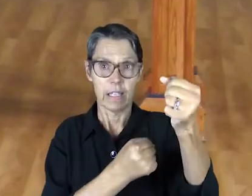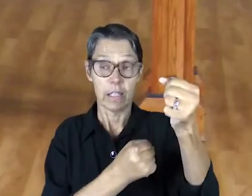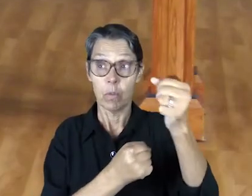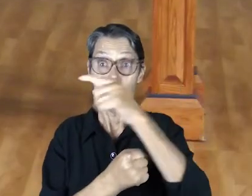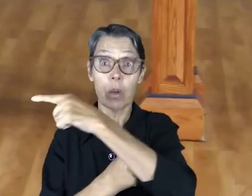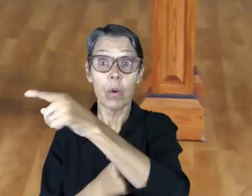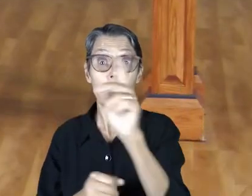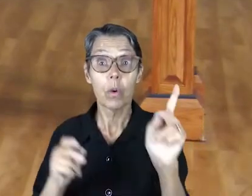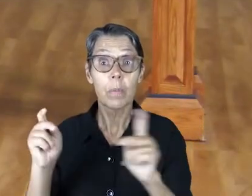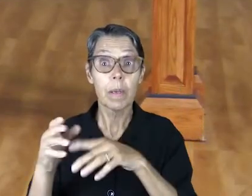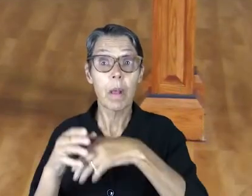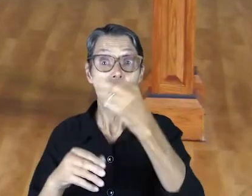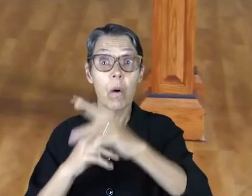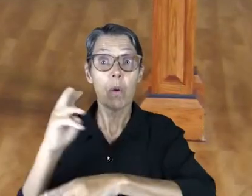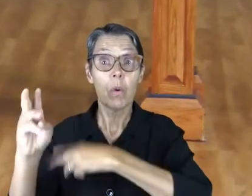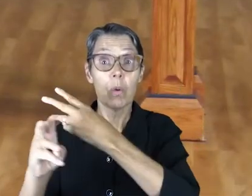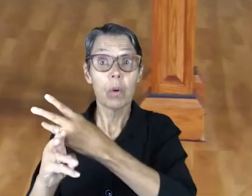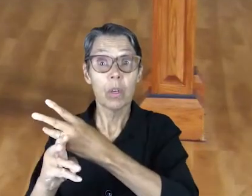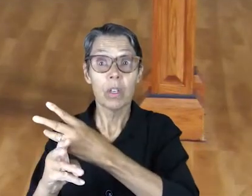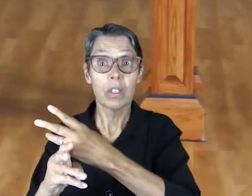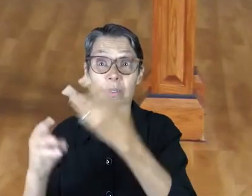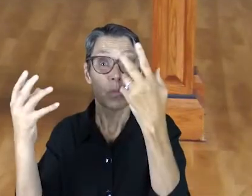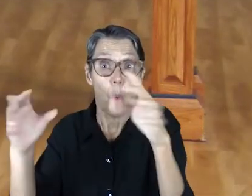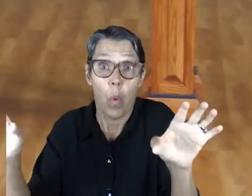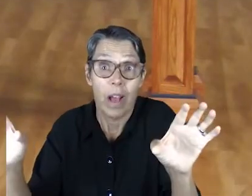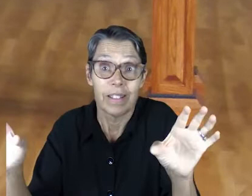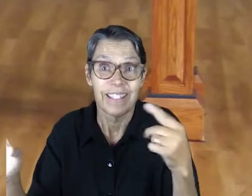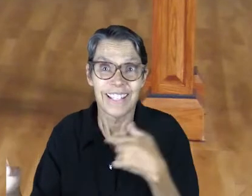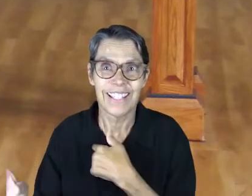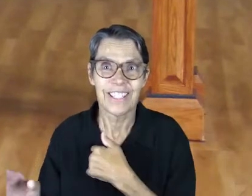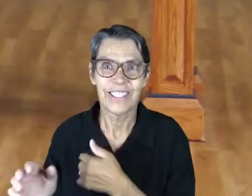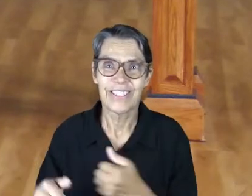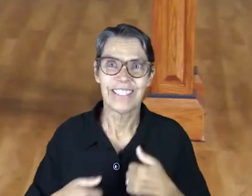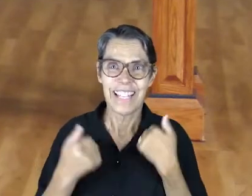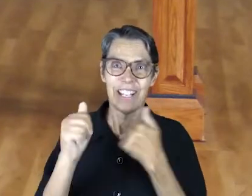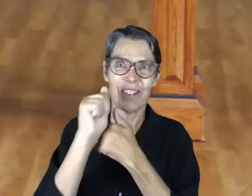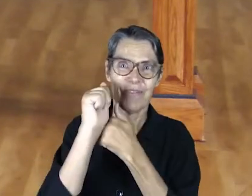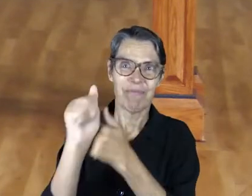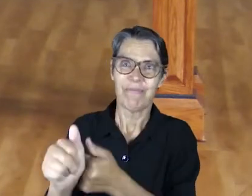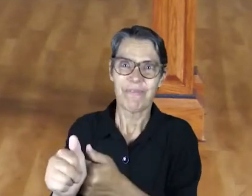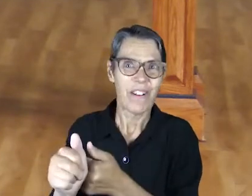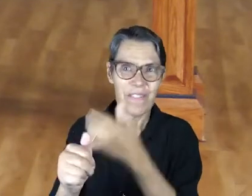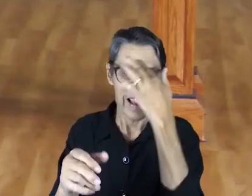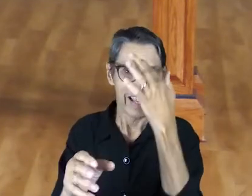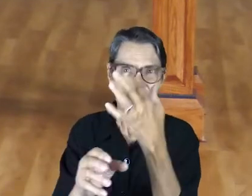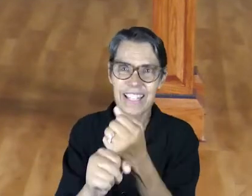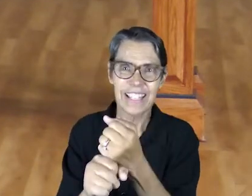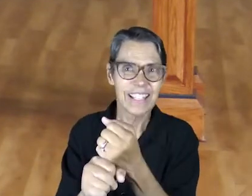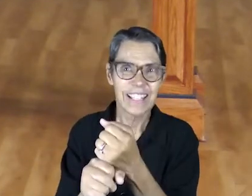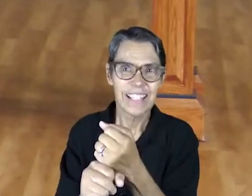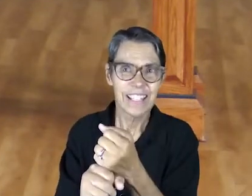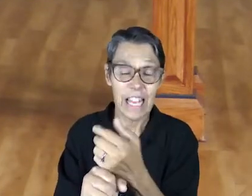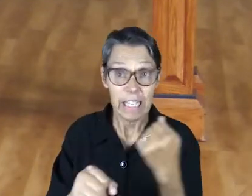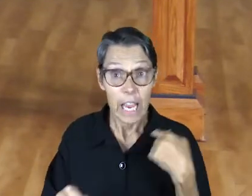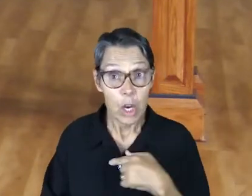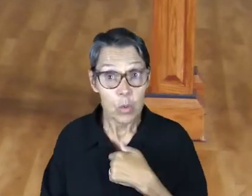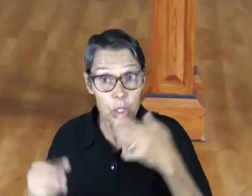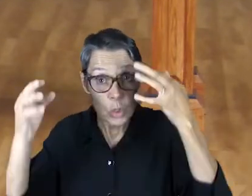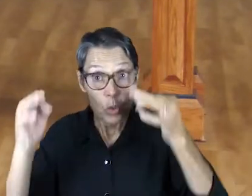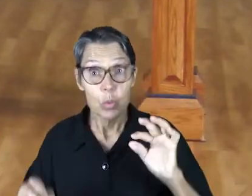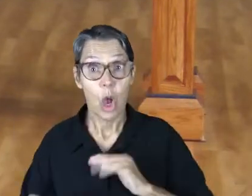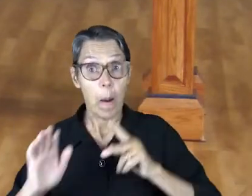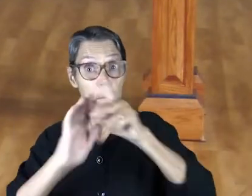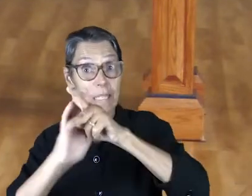or even wants us to, perhaps? Can we choose our principled